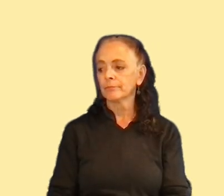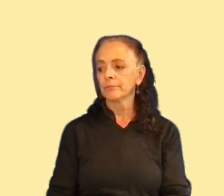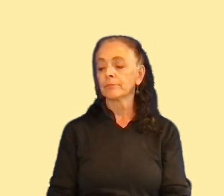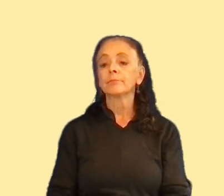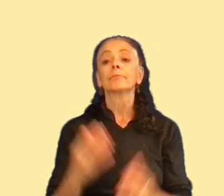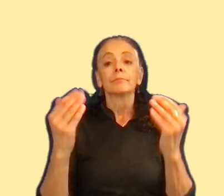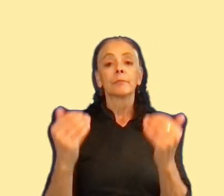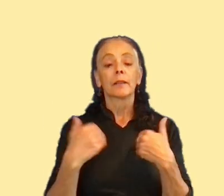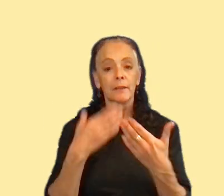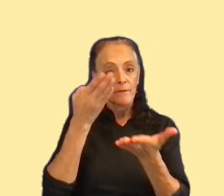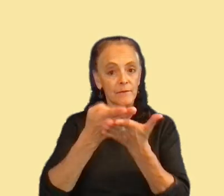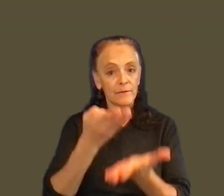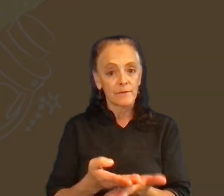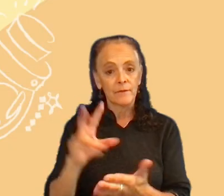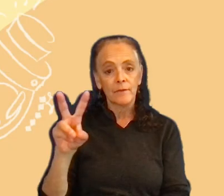then we had the validation